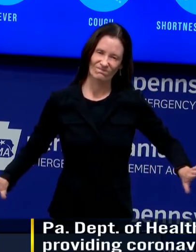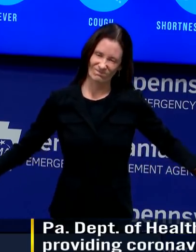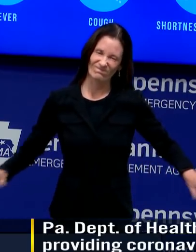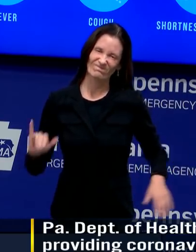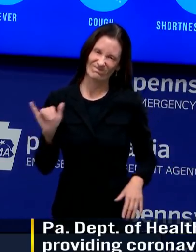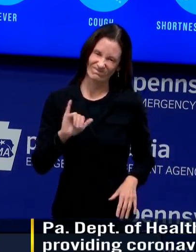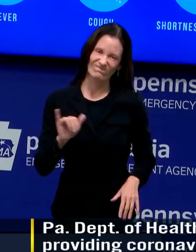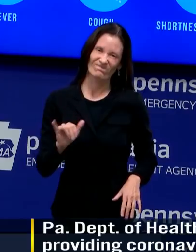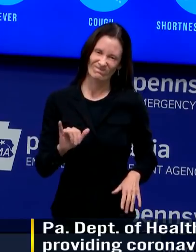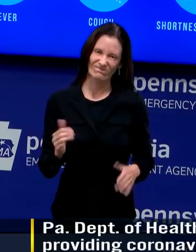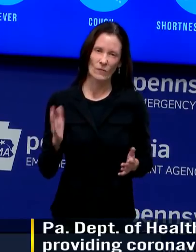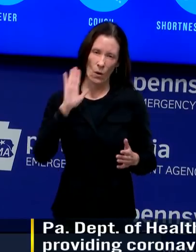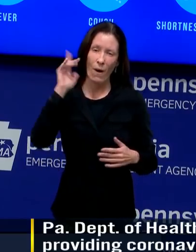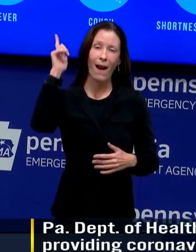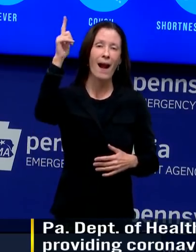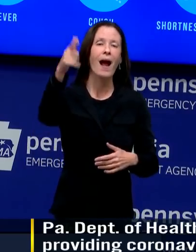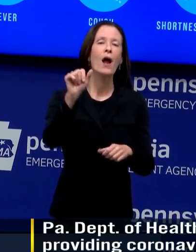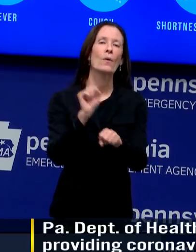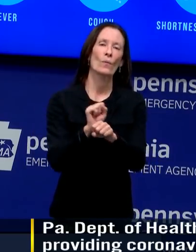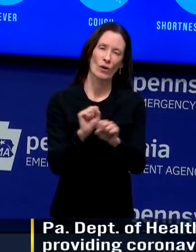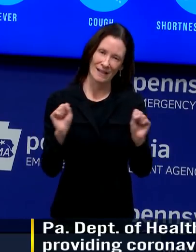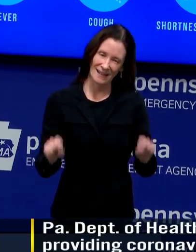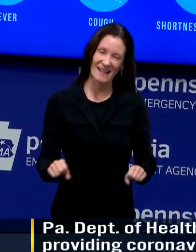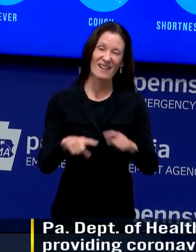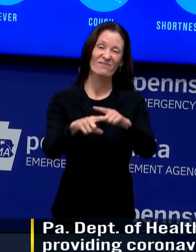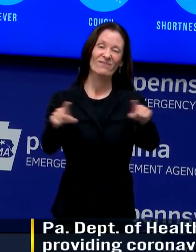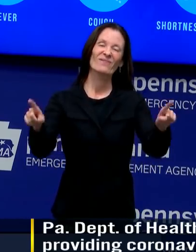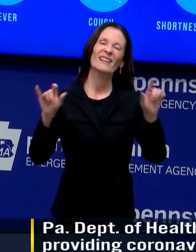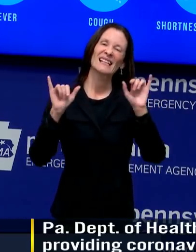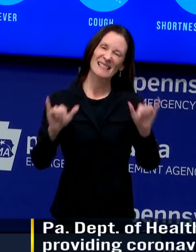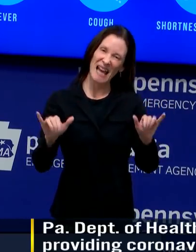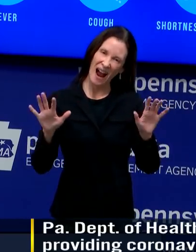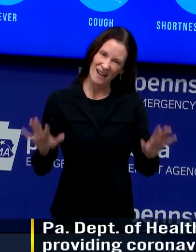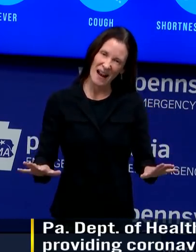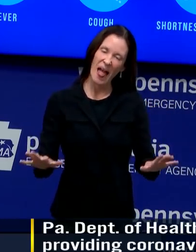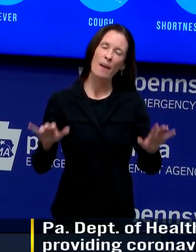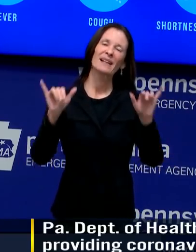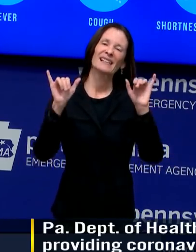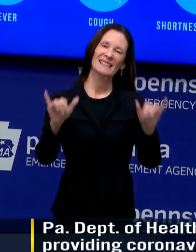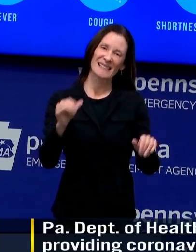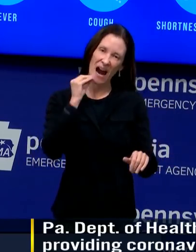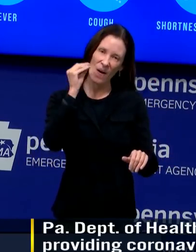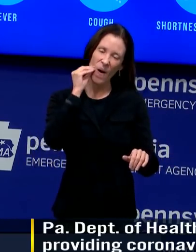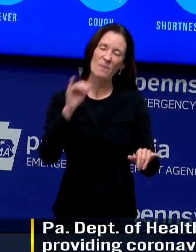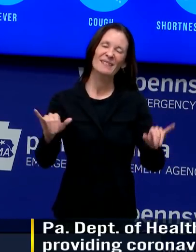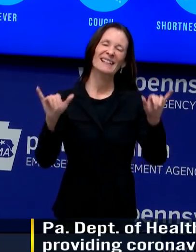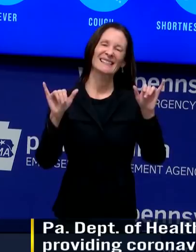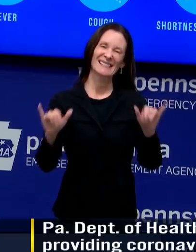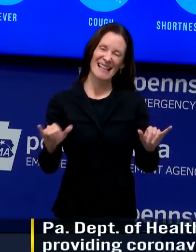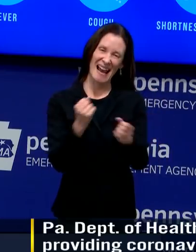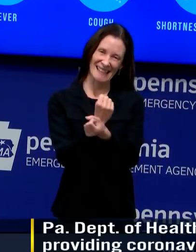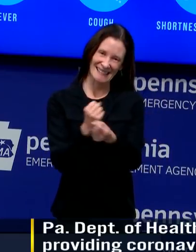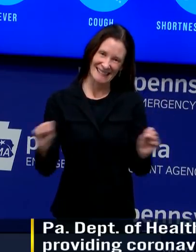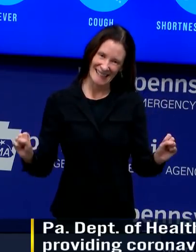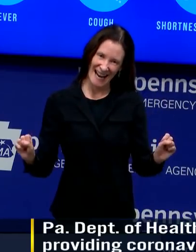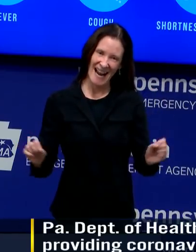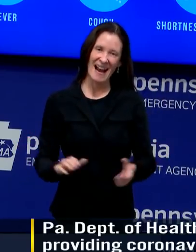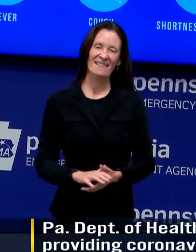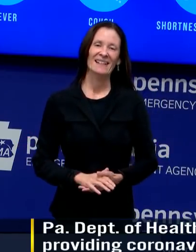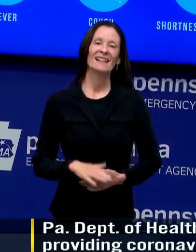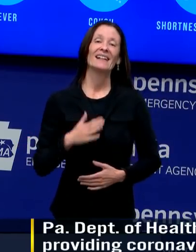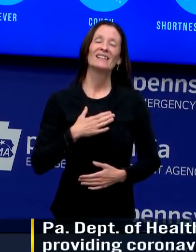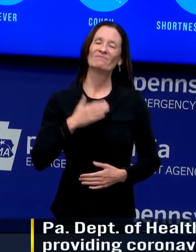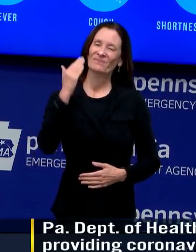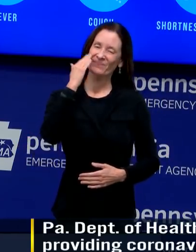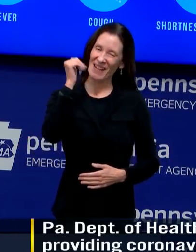calm, stay home, and stay safe. Now, here are my daily reminders. Please wash your